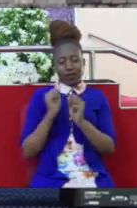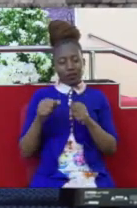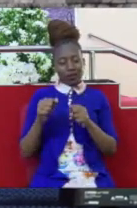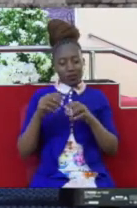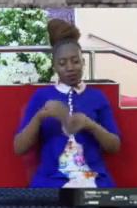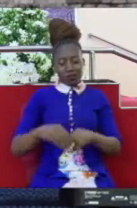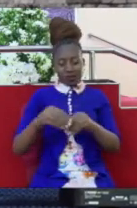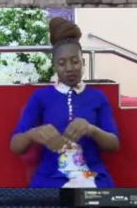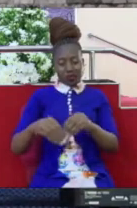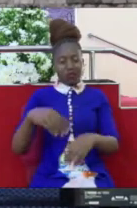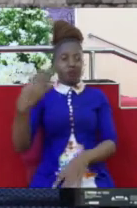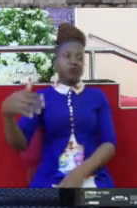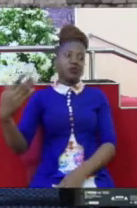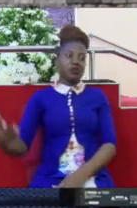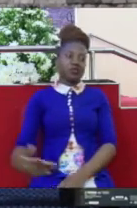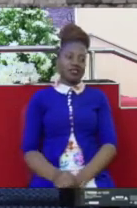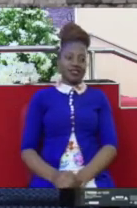Does this make sense?